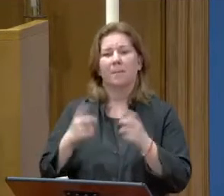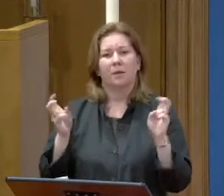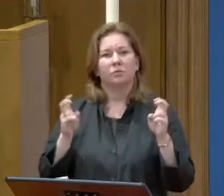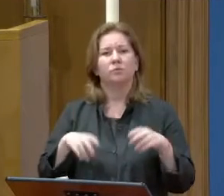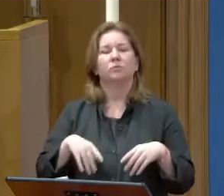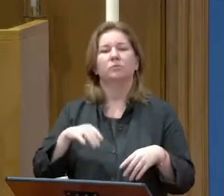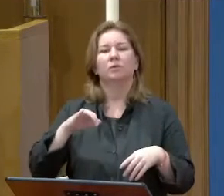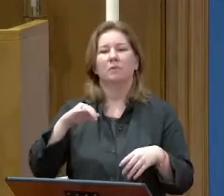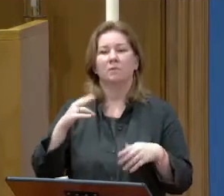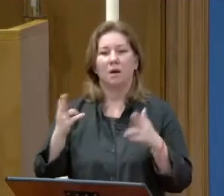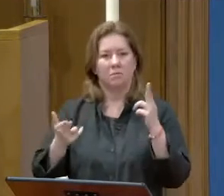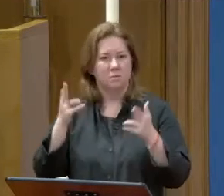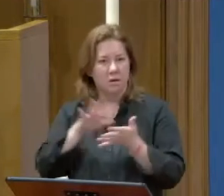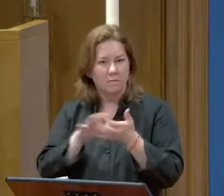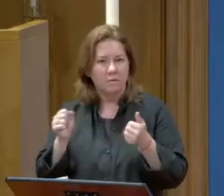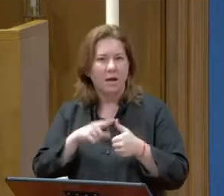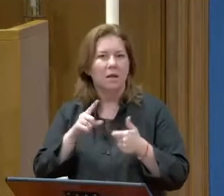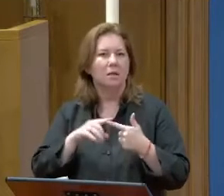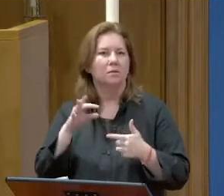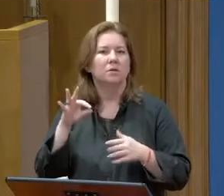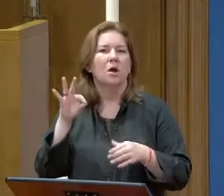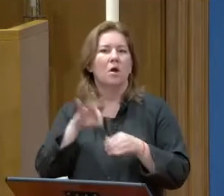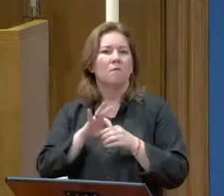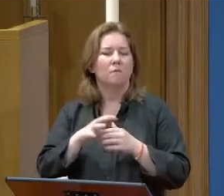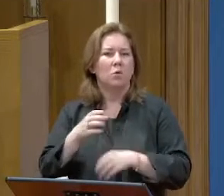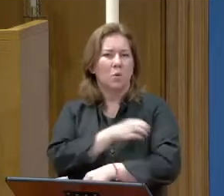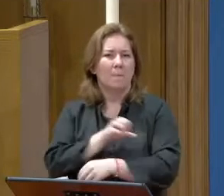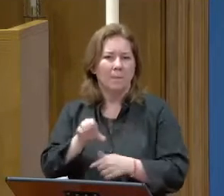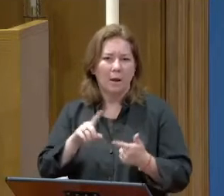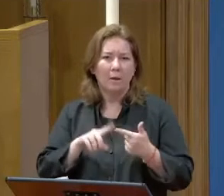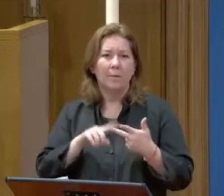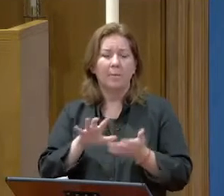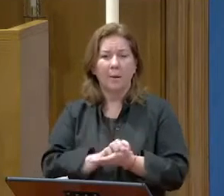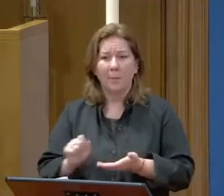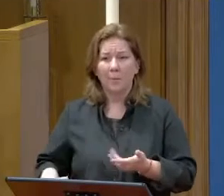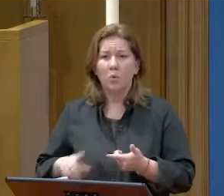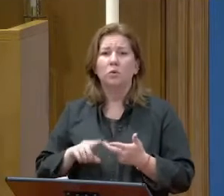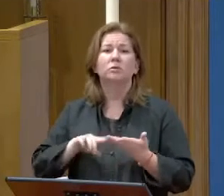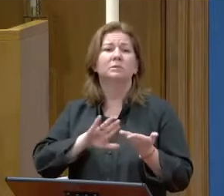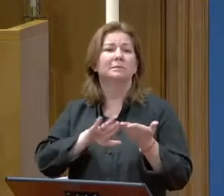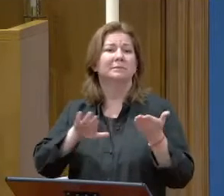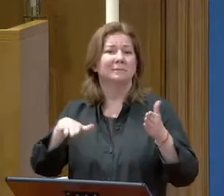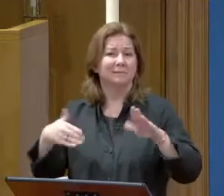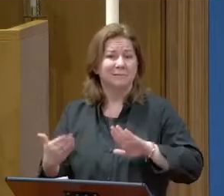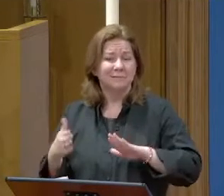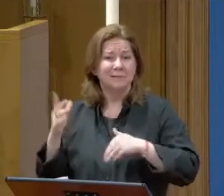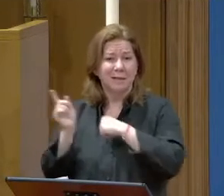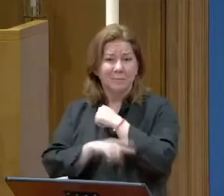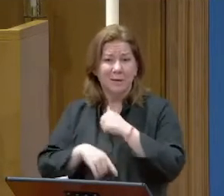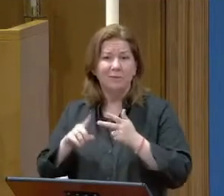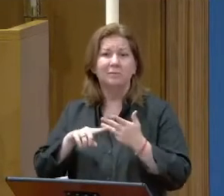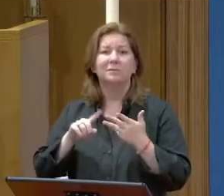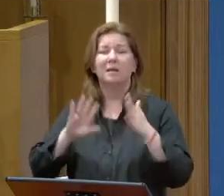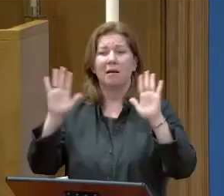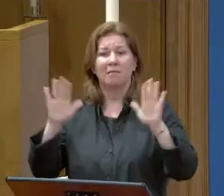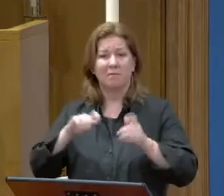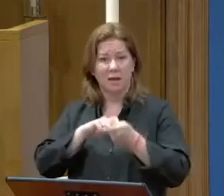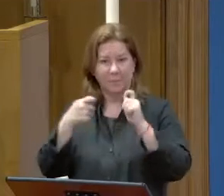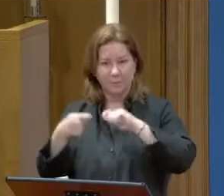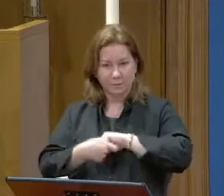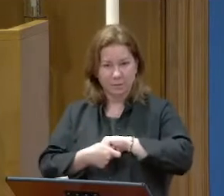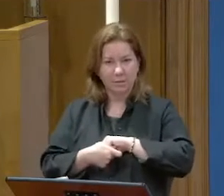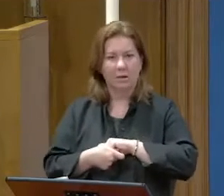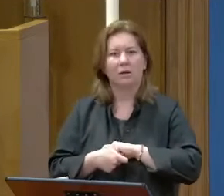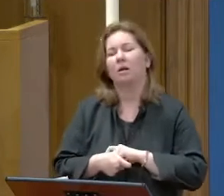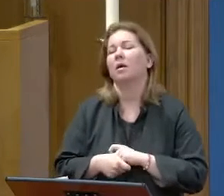voter empowerment, abortion, the death penalty, climate change, and reckoning we owe for